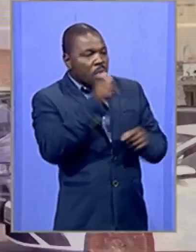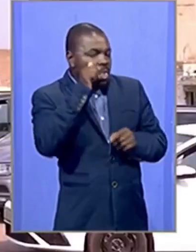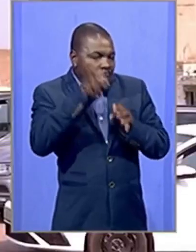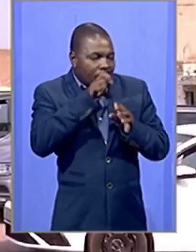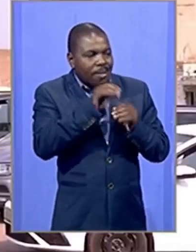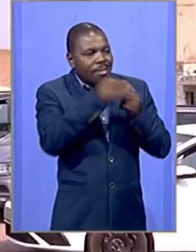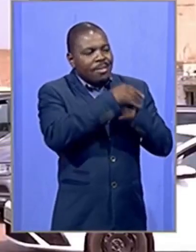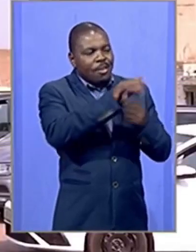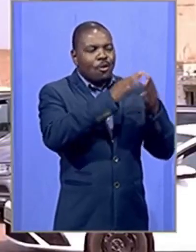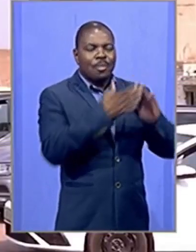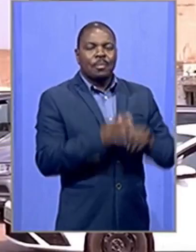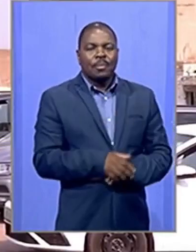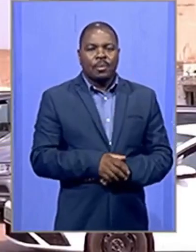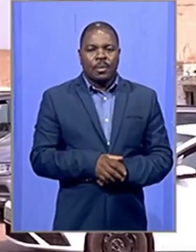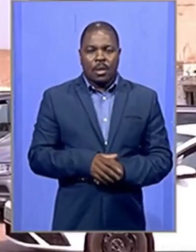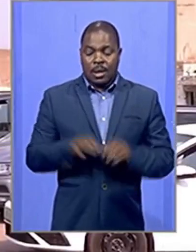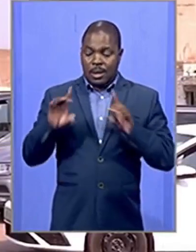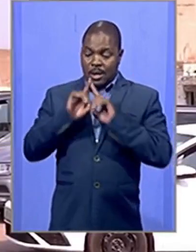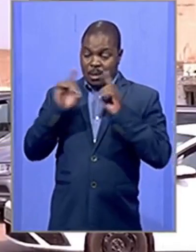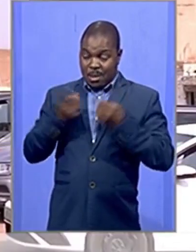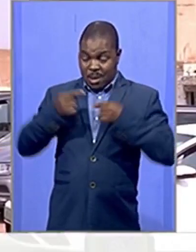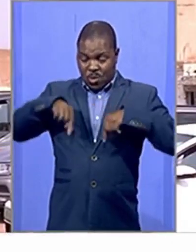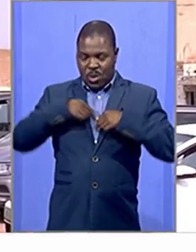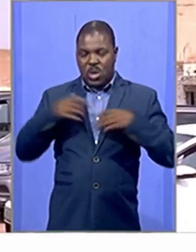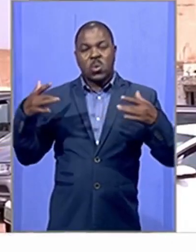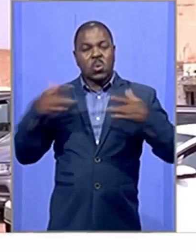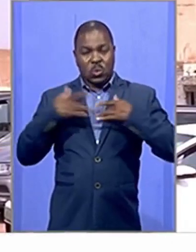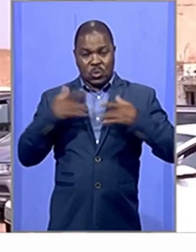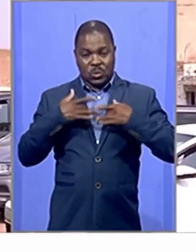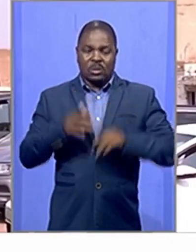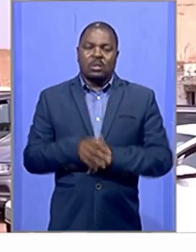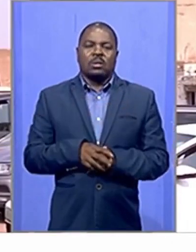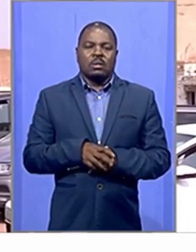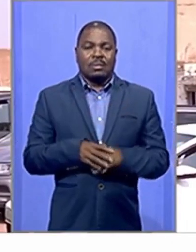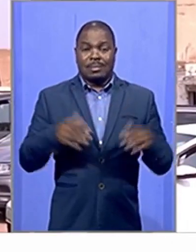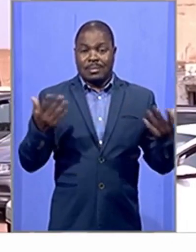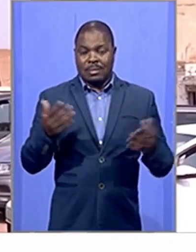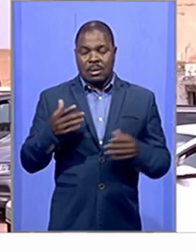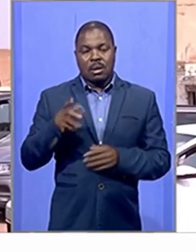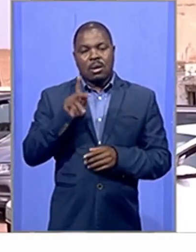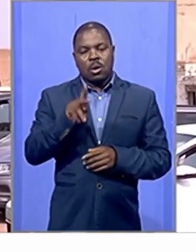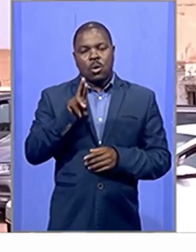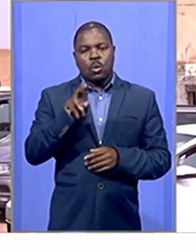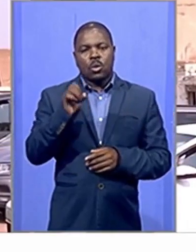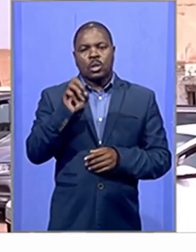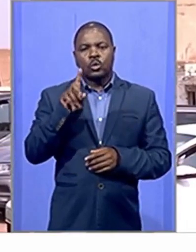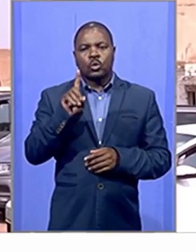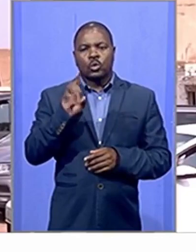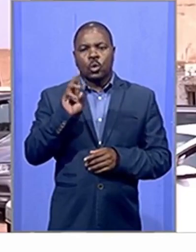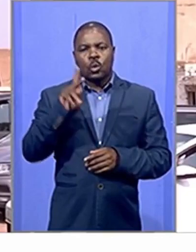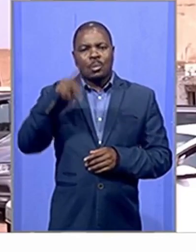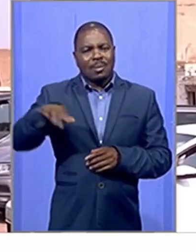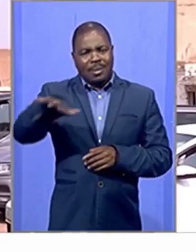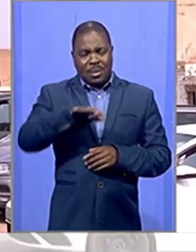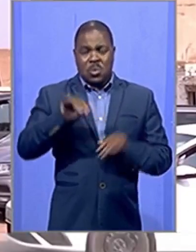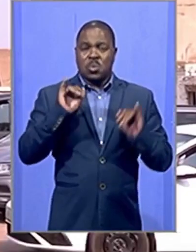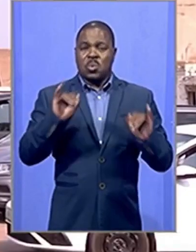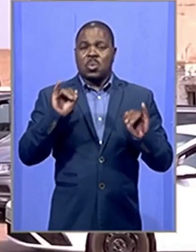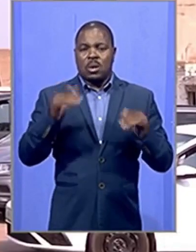miners. We are deeply concerned as the department, and especially in the wake what has happened in Klerksdorp. That has put a